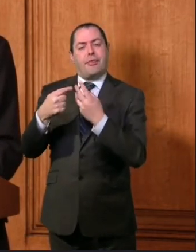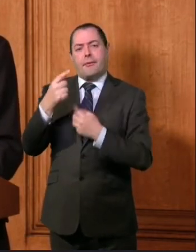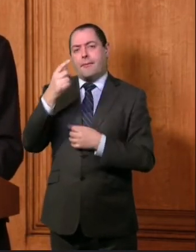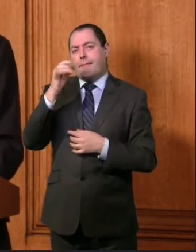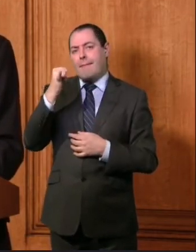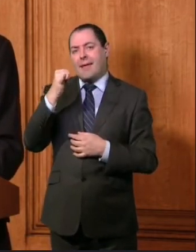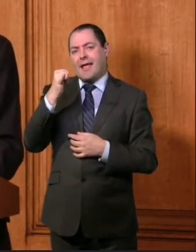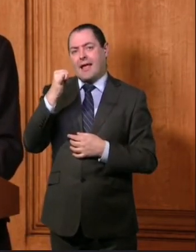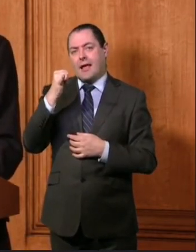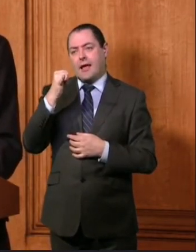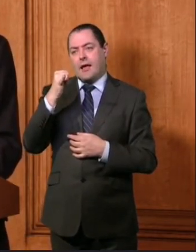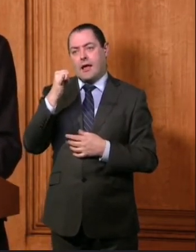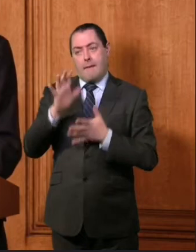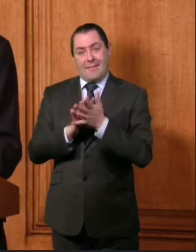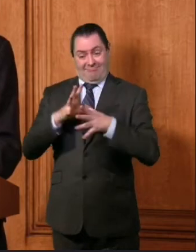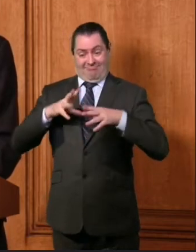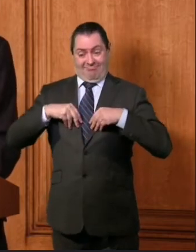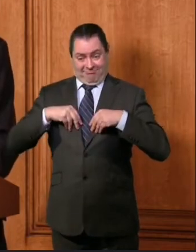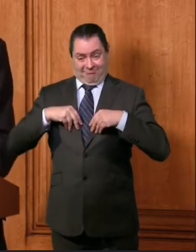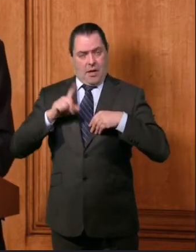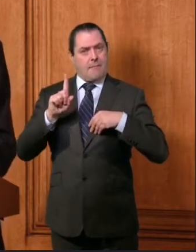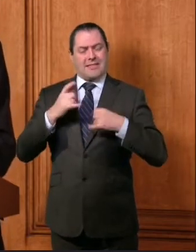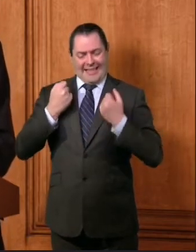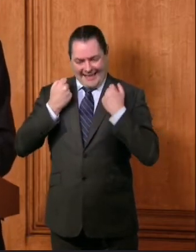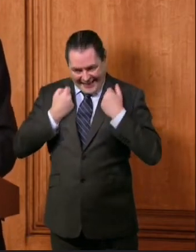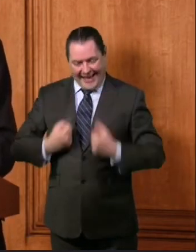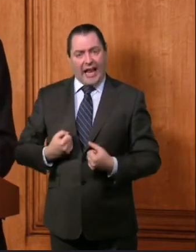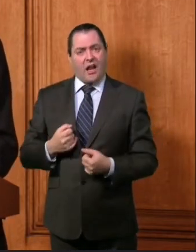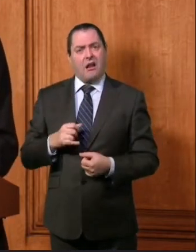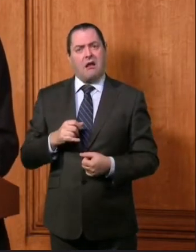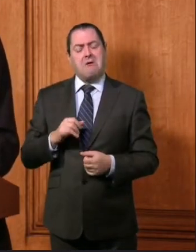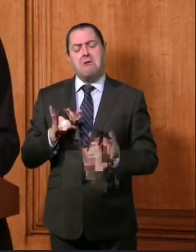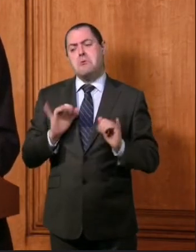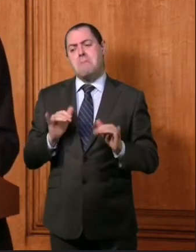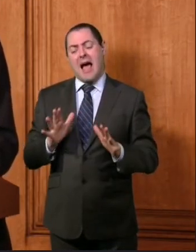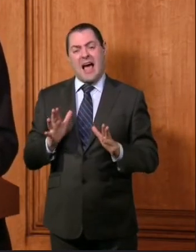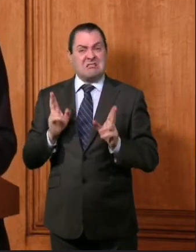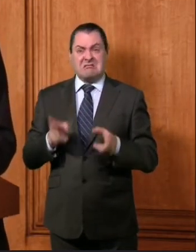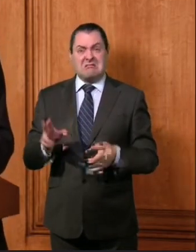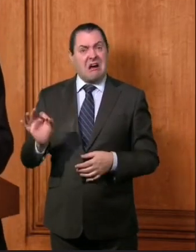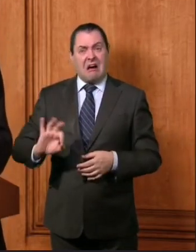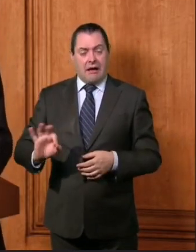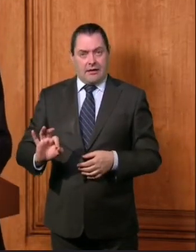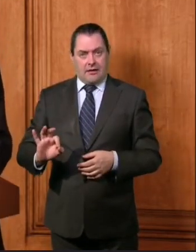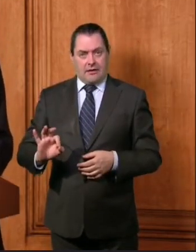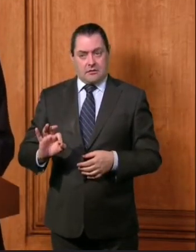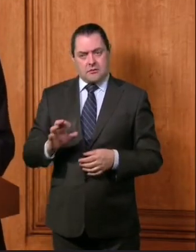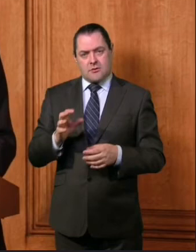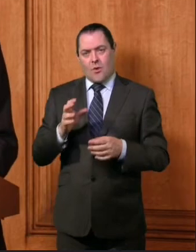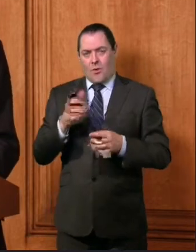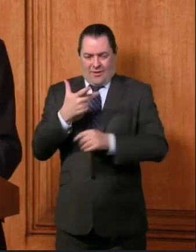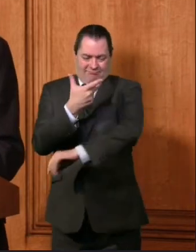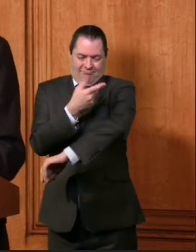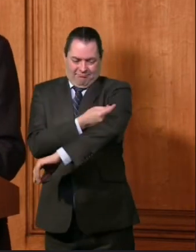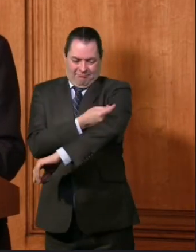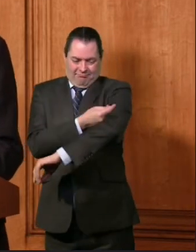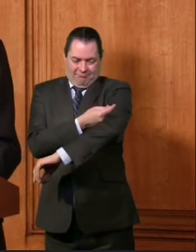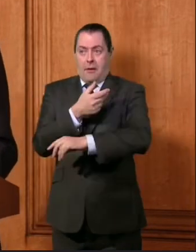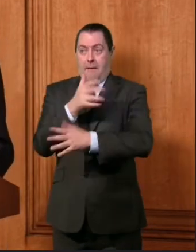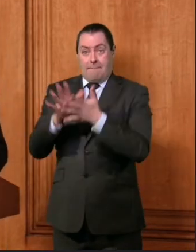severe disease and dying, even if they are less effective against an infection because of a change. We don't know this, but that's